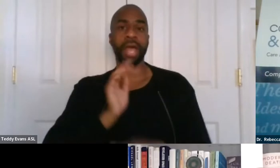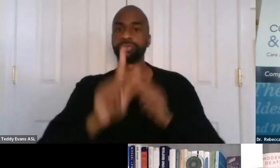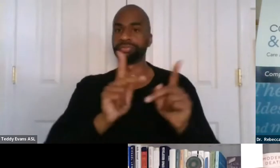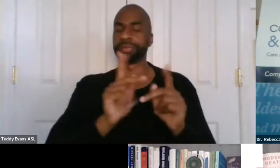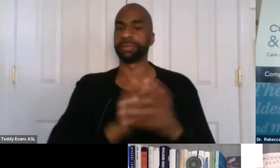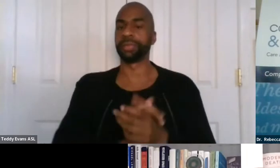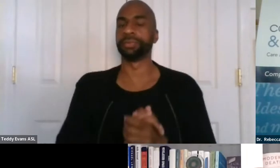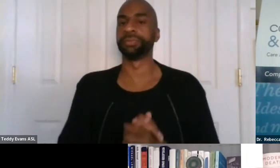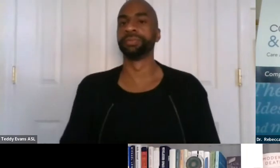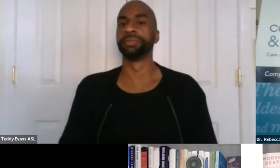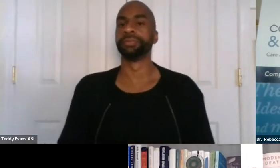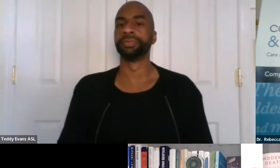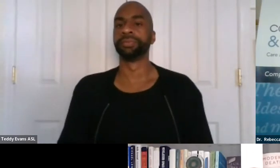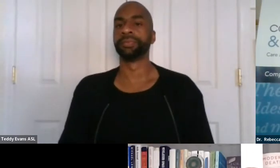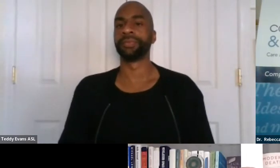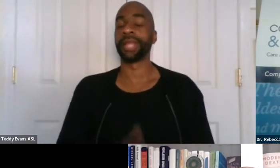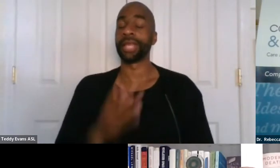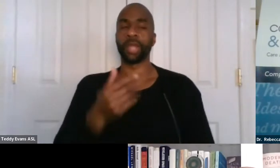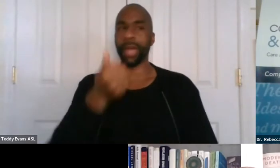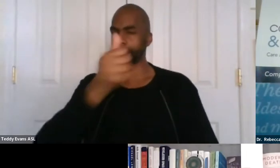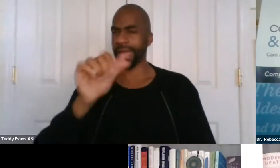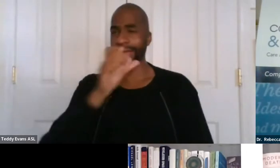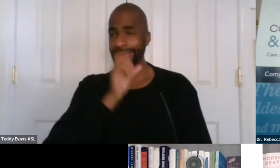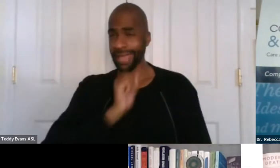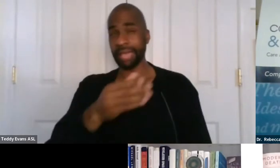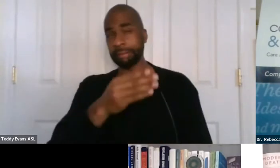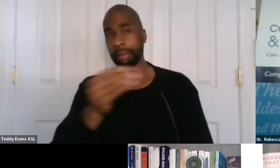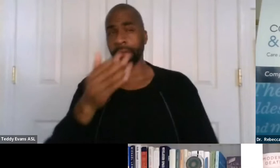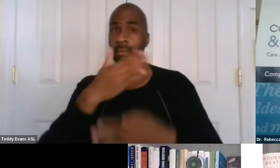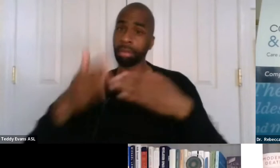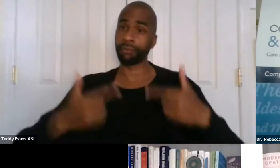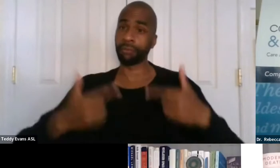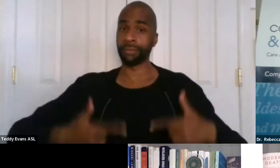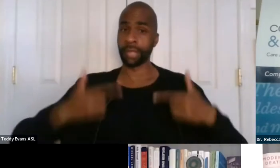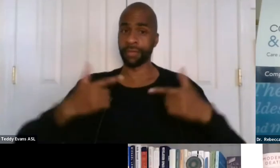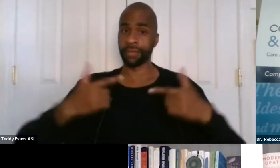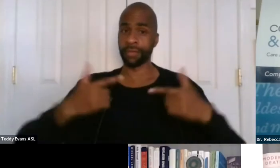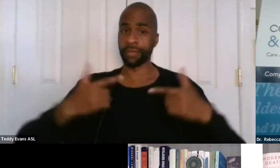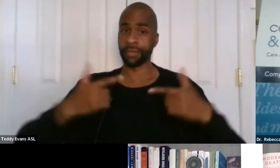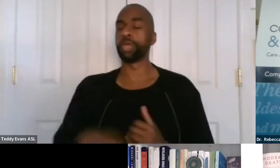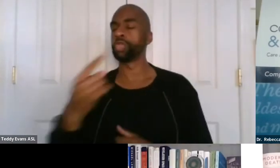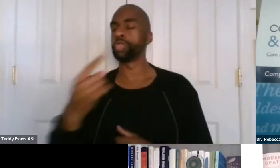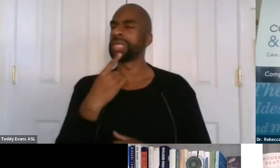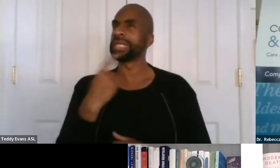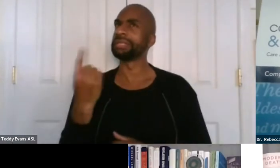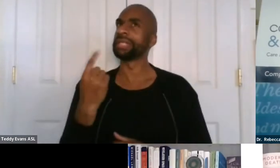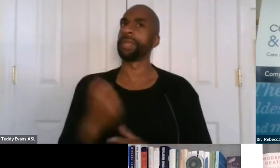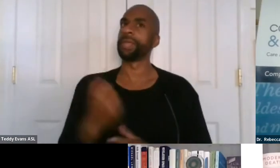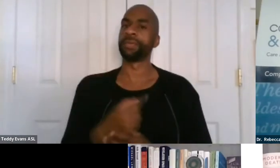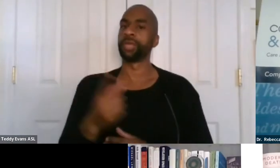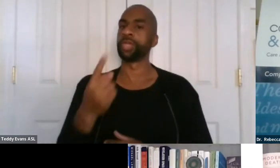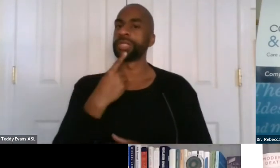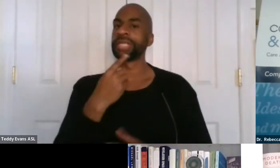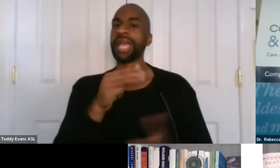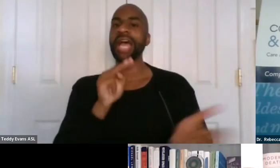of disease and at the end of life. And you said something that I found provocative, which is that doctors determine